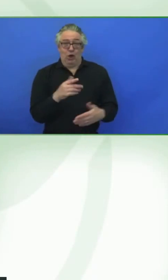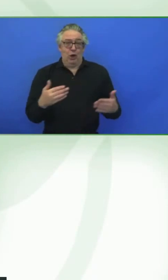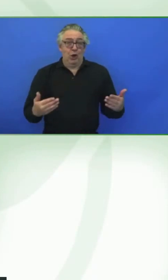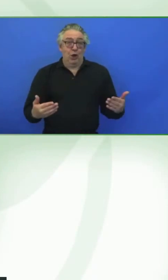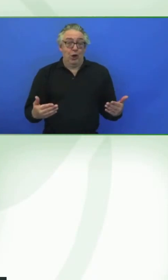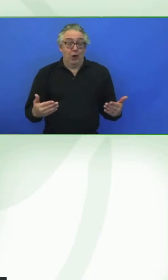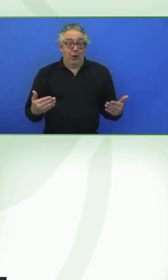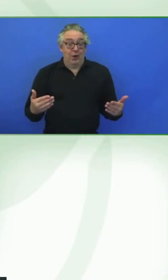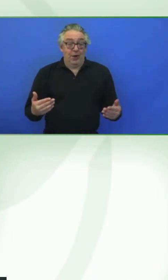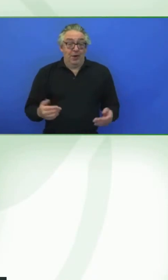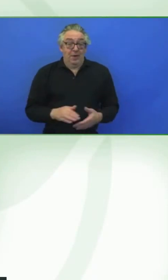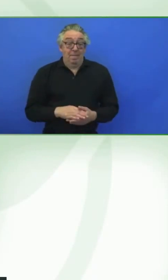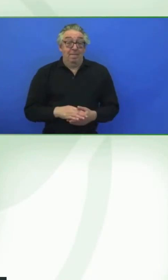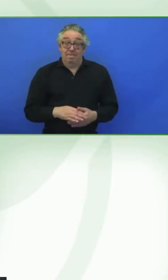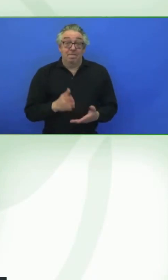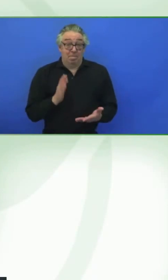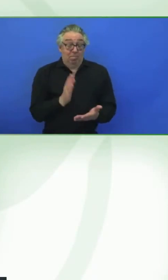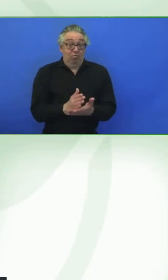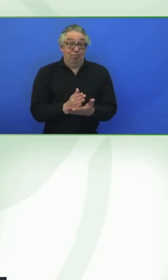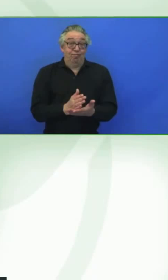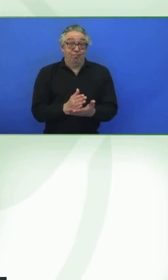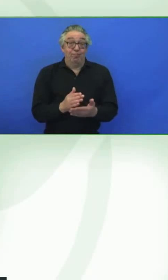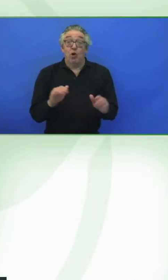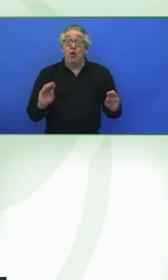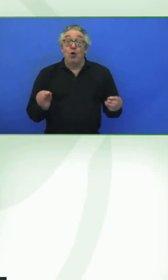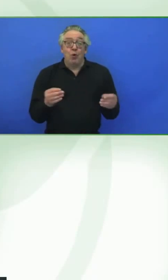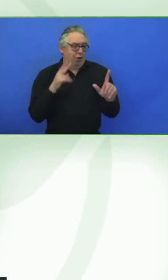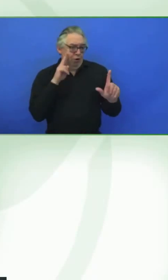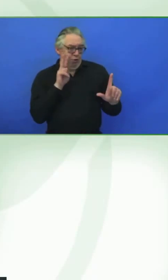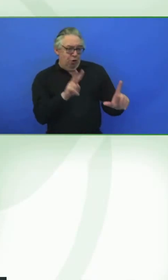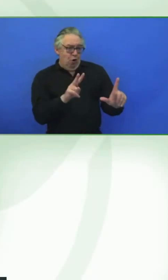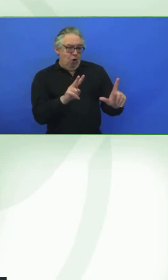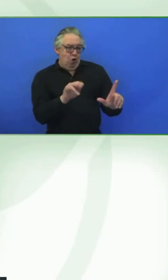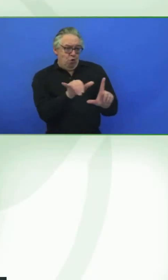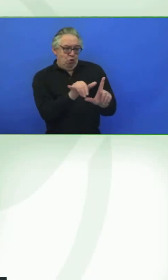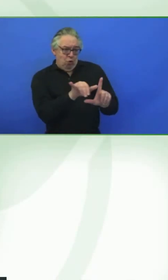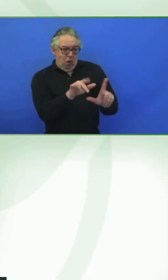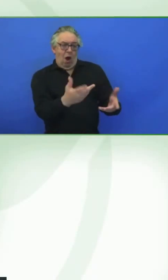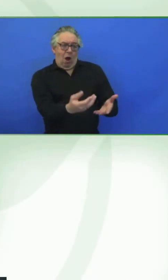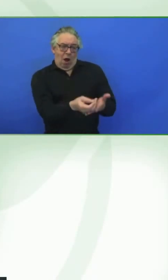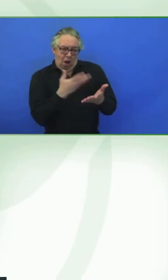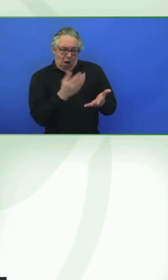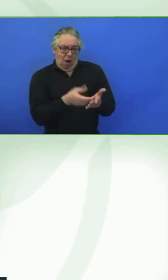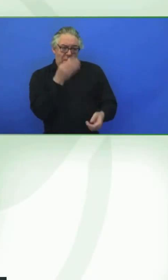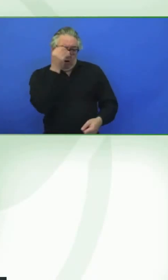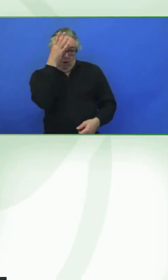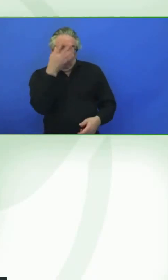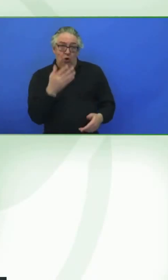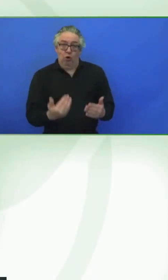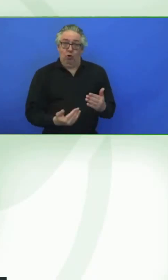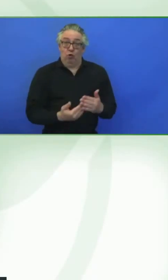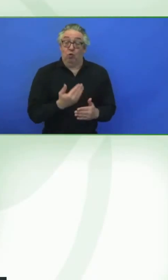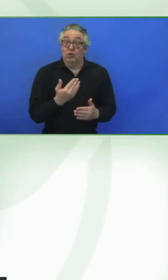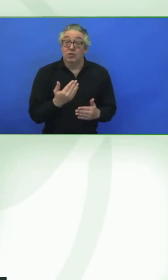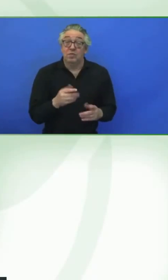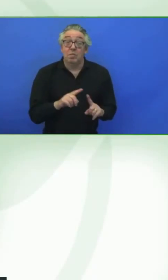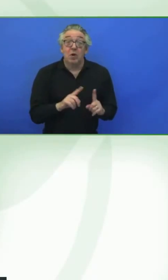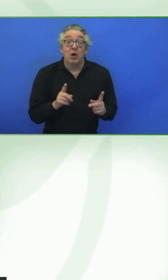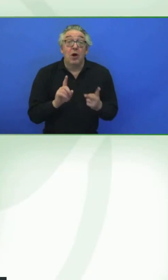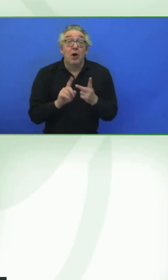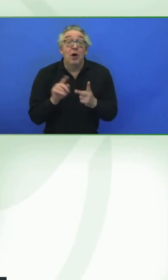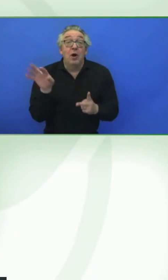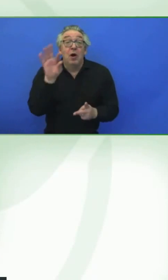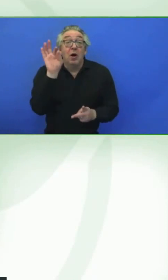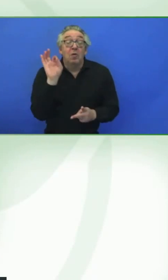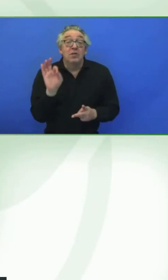generation. And that's not all, but the second interesting question is, how many information is on YouTube?